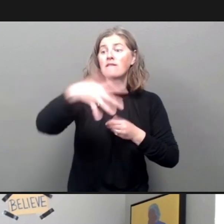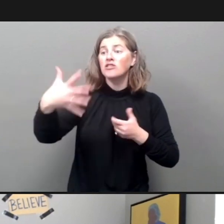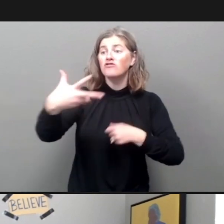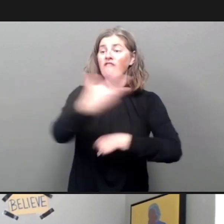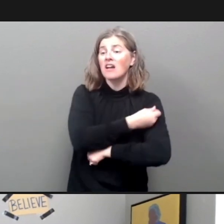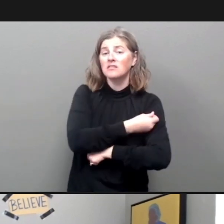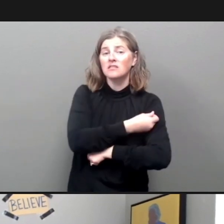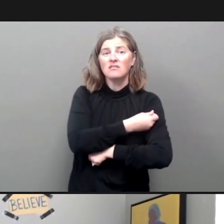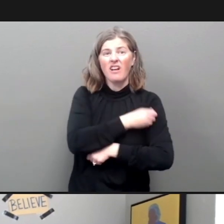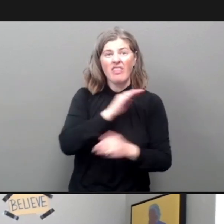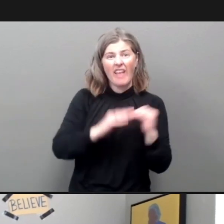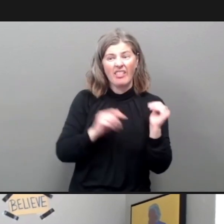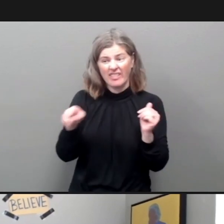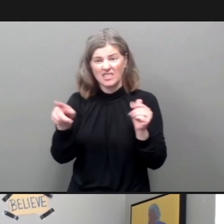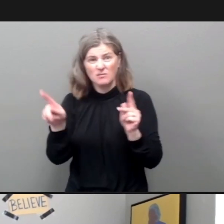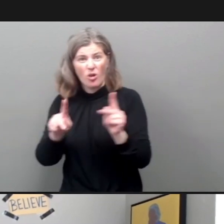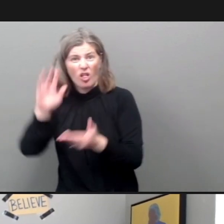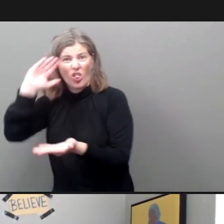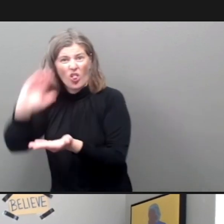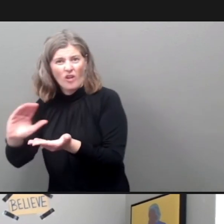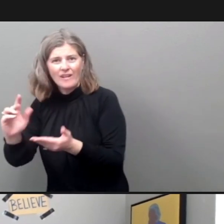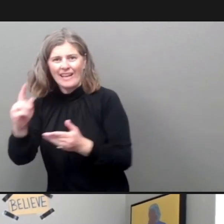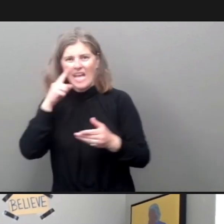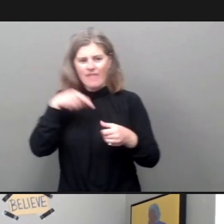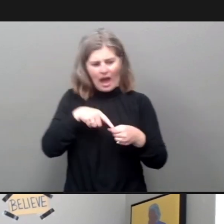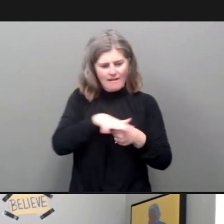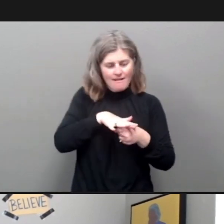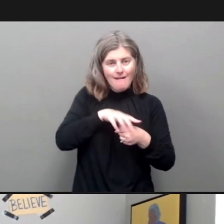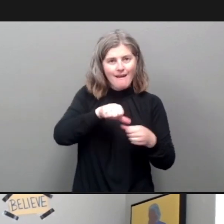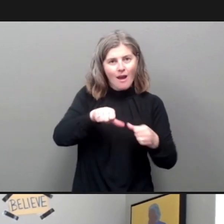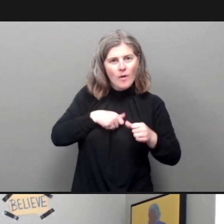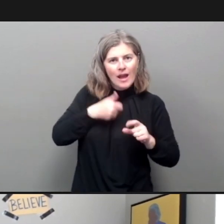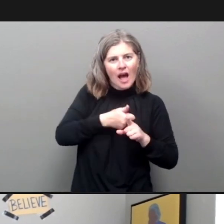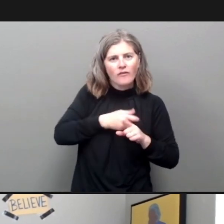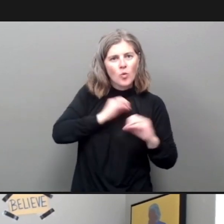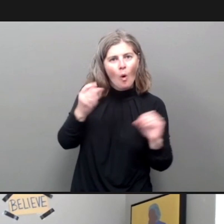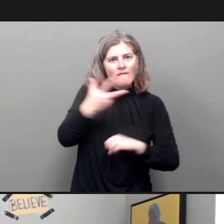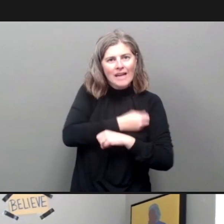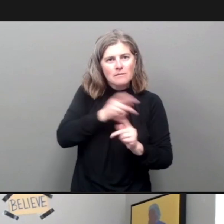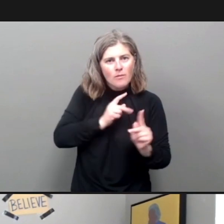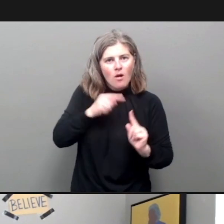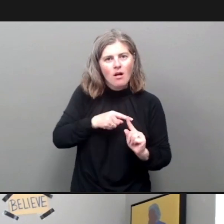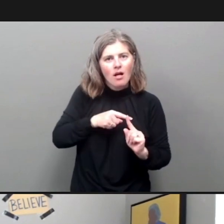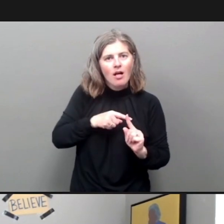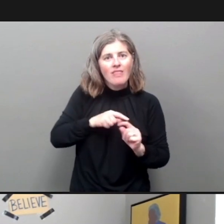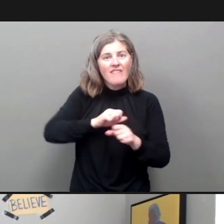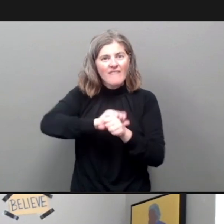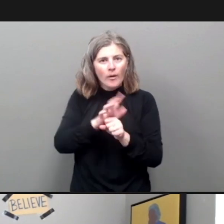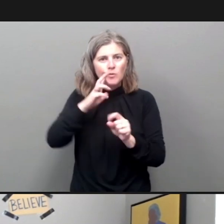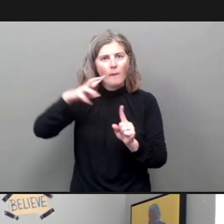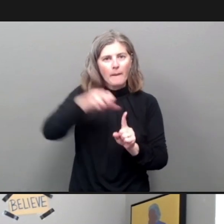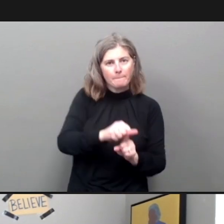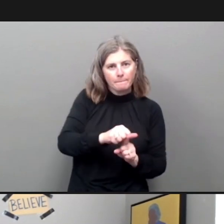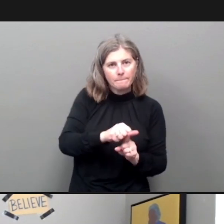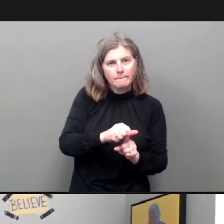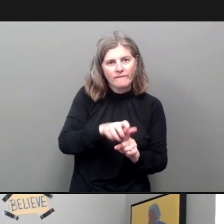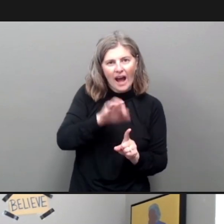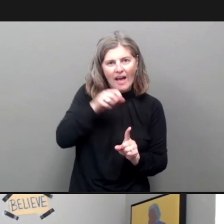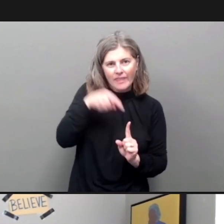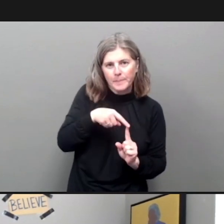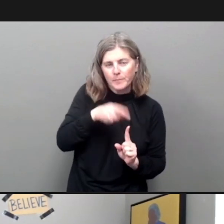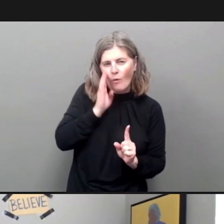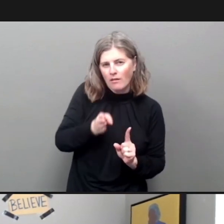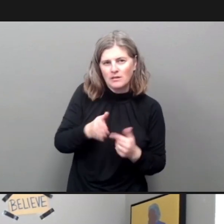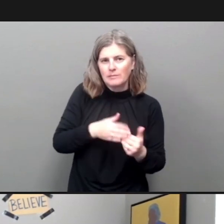another area. If there are pockets of unvaccinated people, this virus continues to find them.